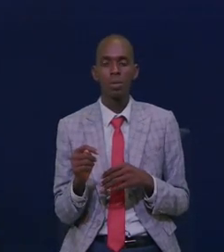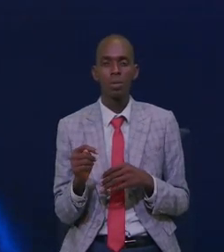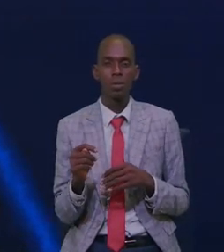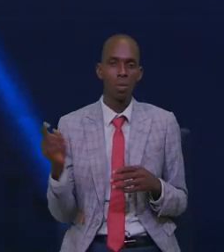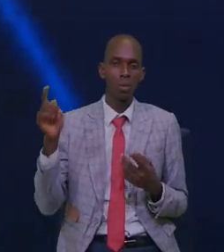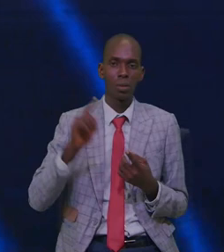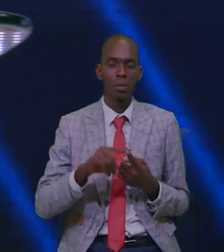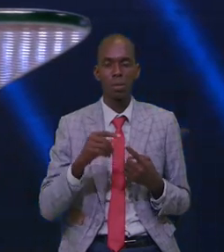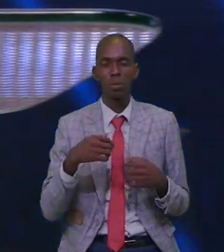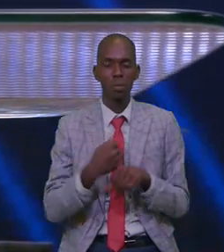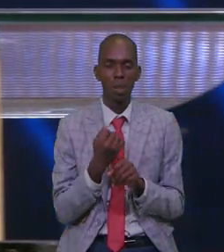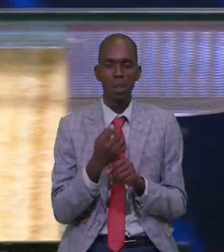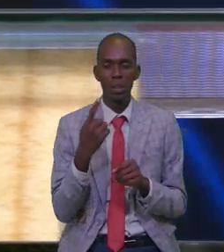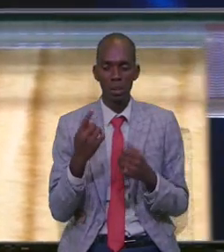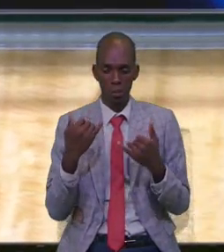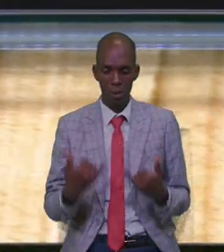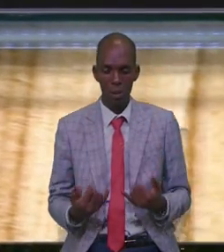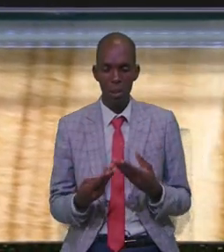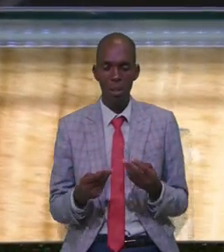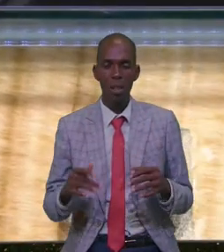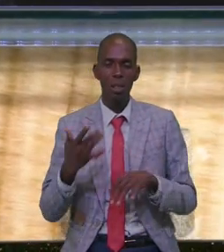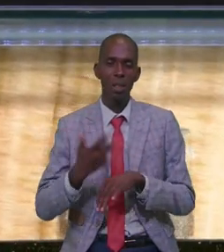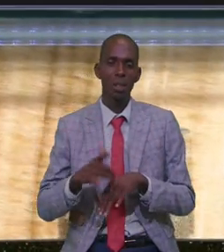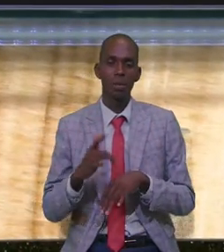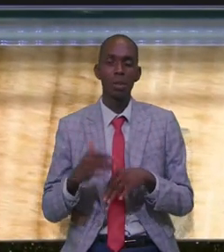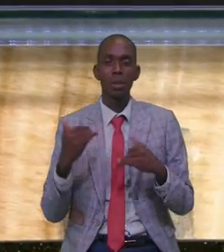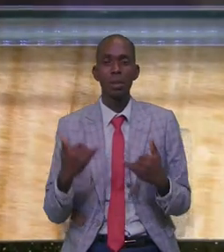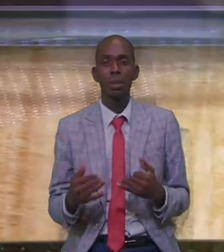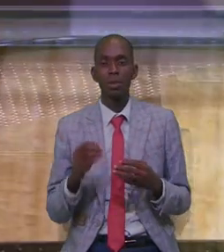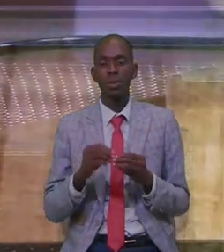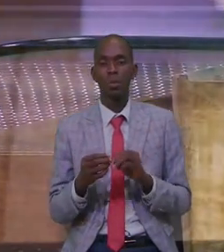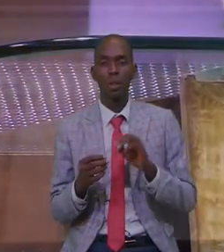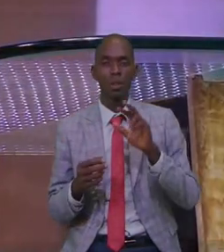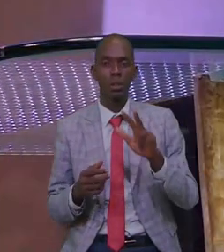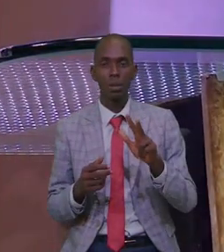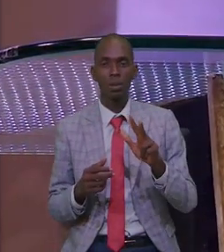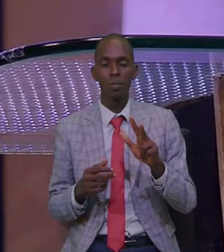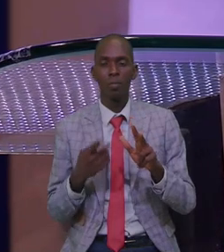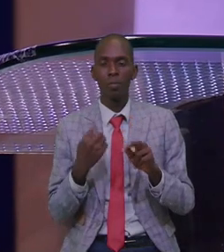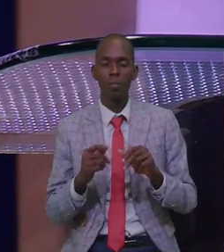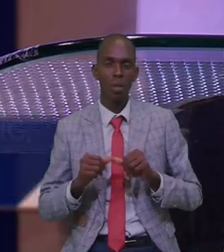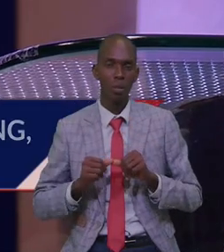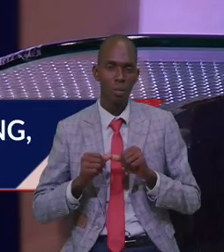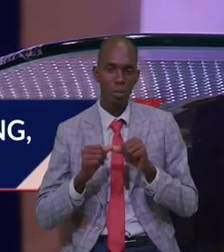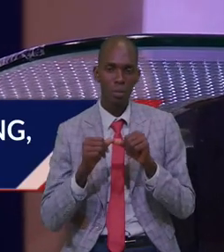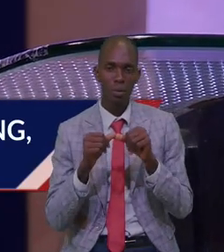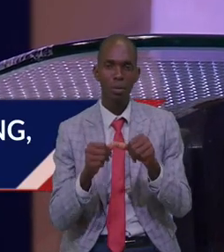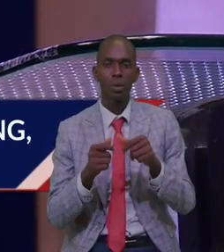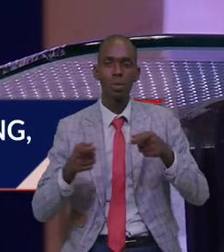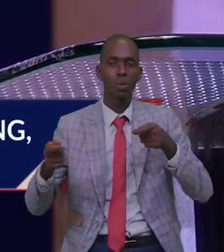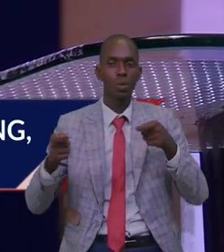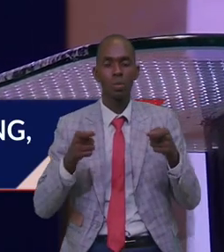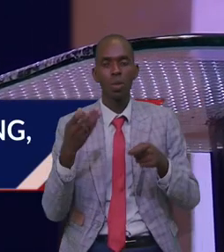land desolate. We'll come to number three here. Number three, we're looking at the perpetual dominion of